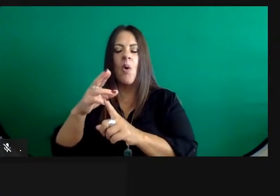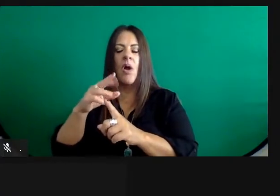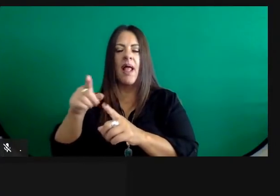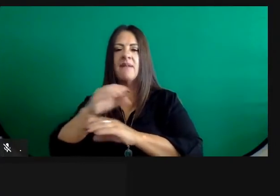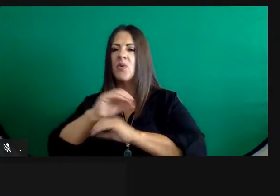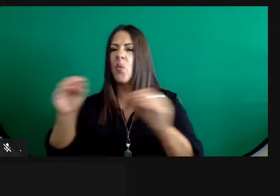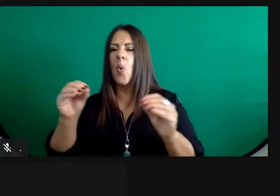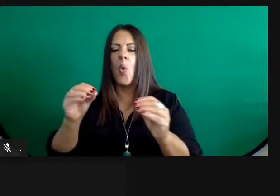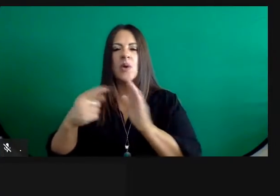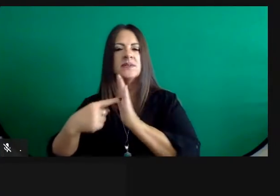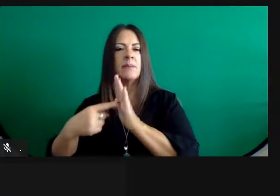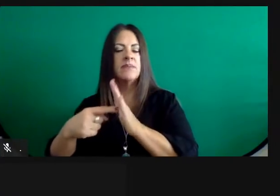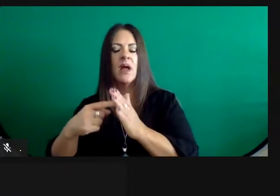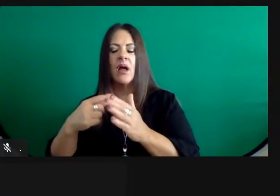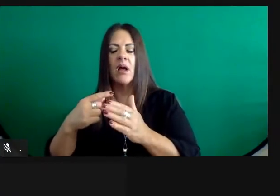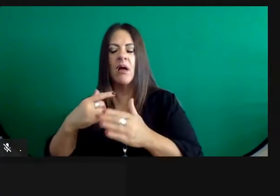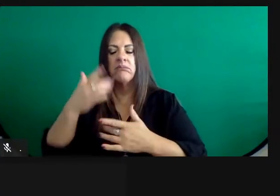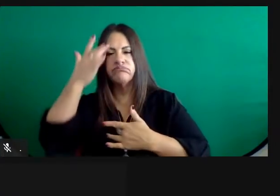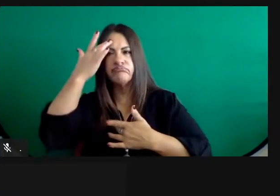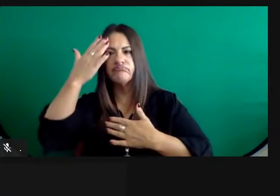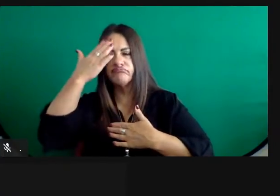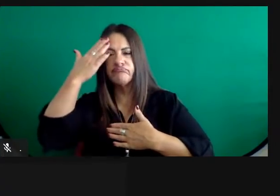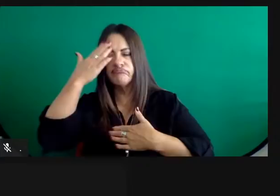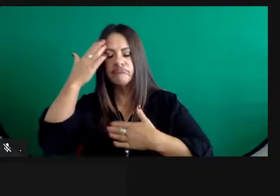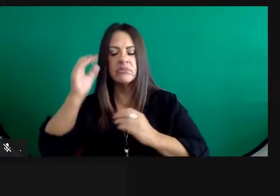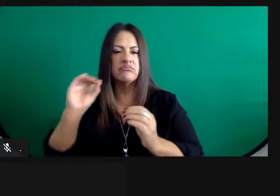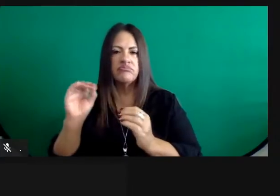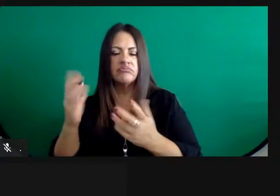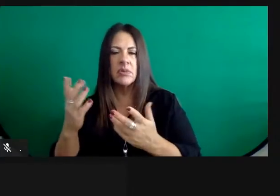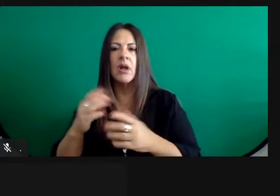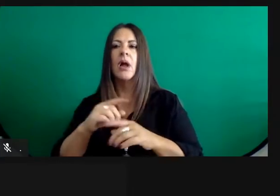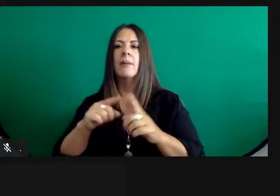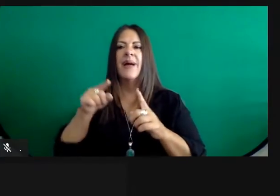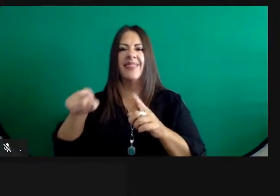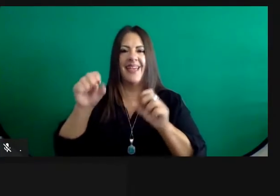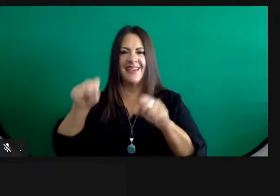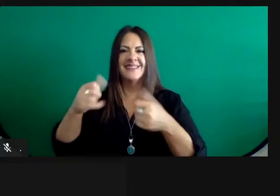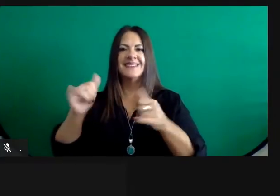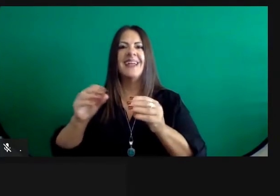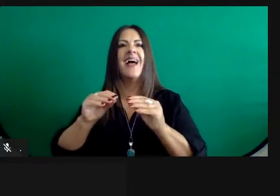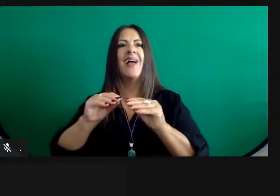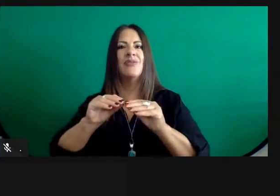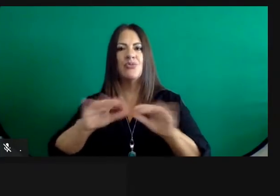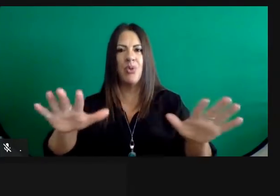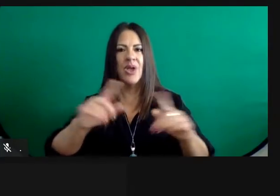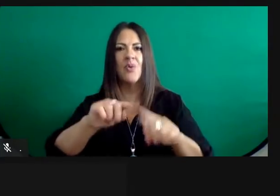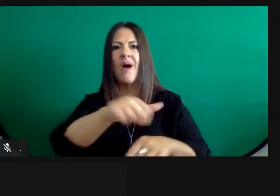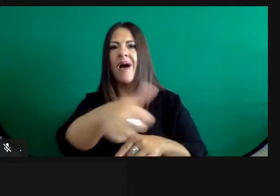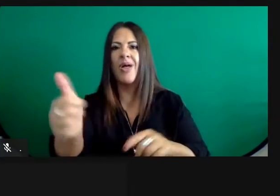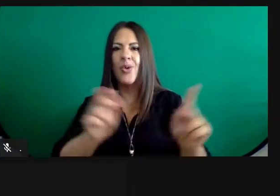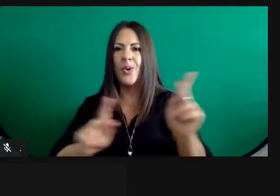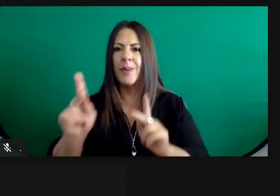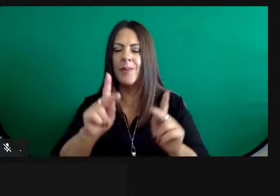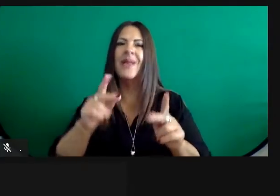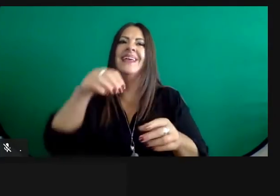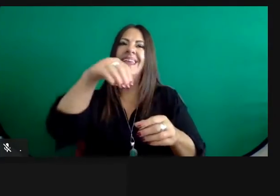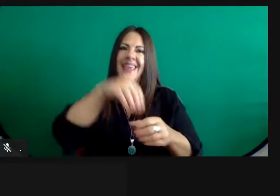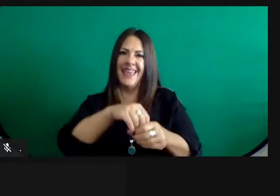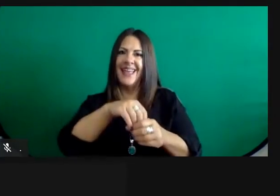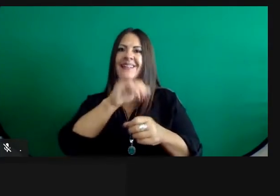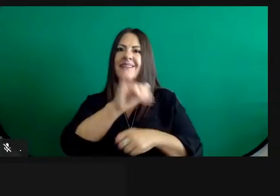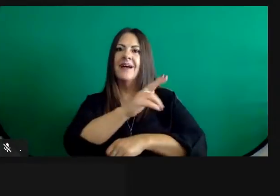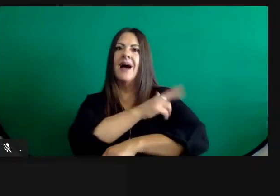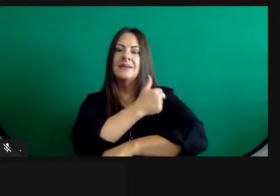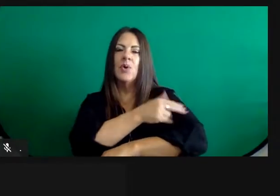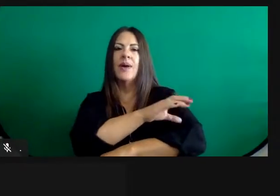potential COVID infection, that they are at risk of transmitting infections throughout those acute care facilities. So